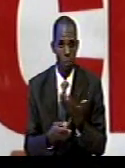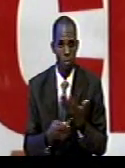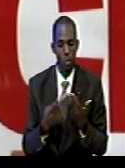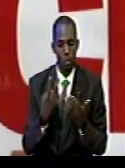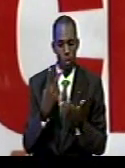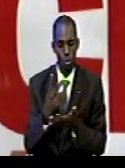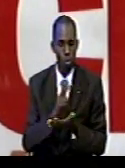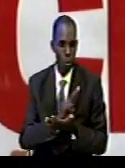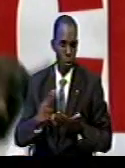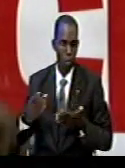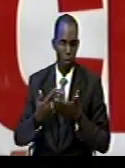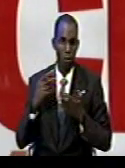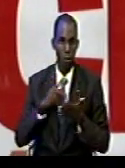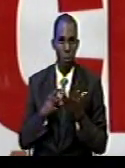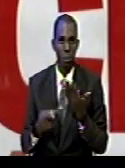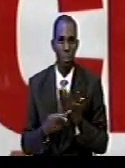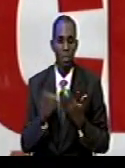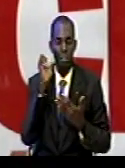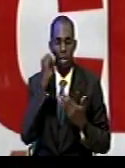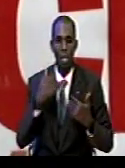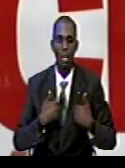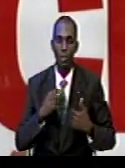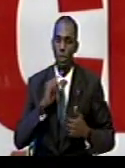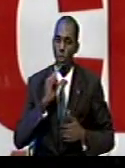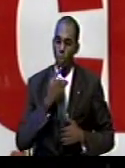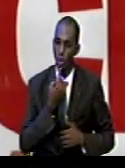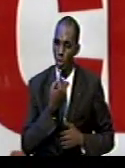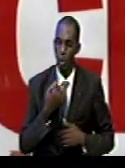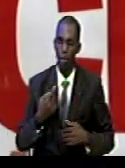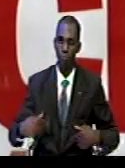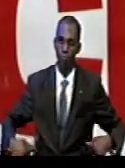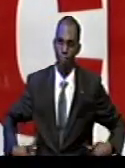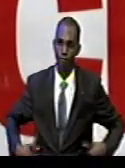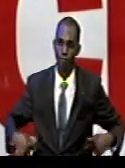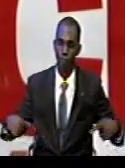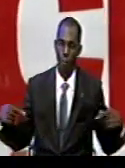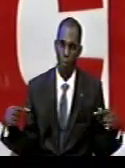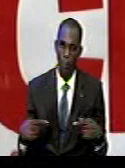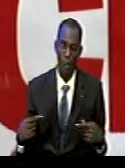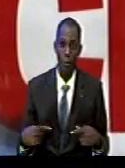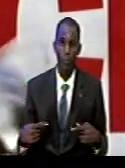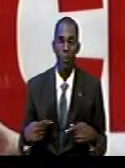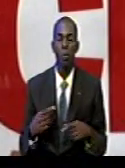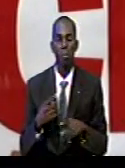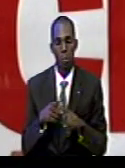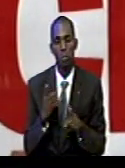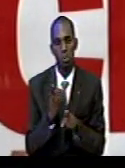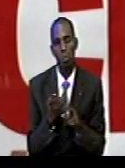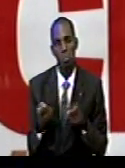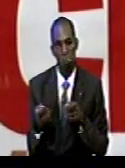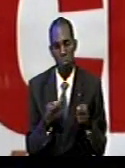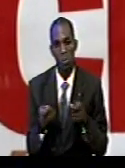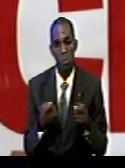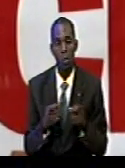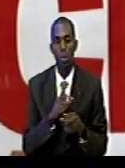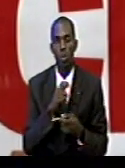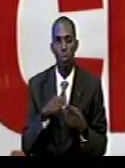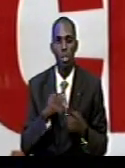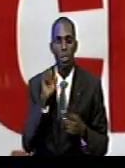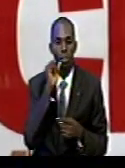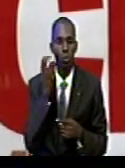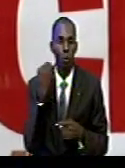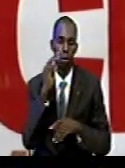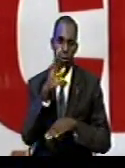this retreat, about 2 weeks ago, I started having chest pain. Seriously, to bend down, to carry something was difficult, but I